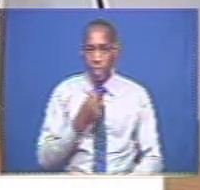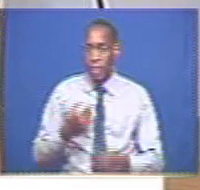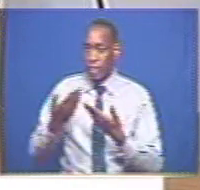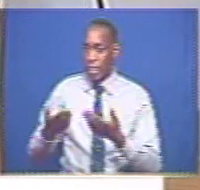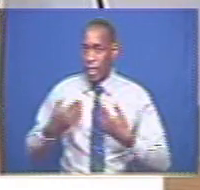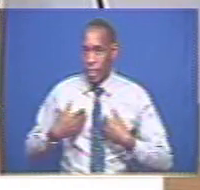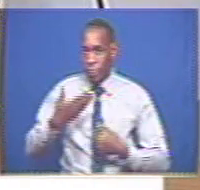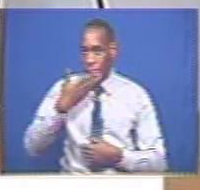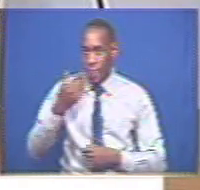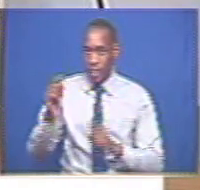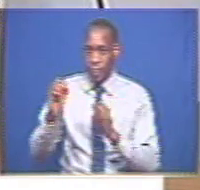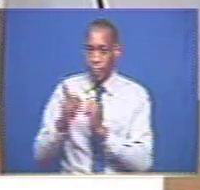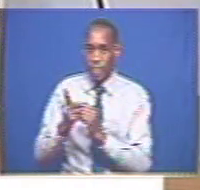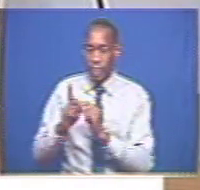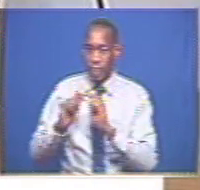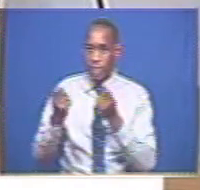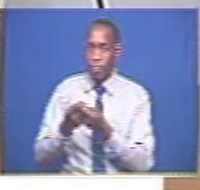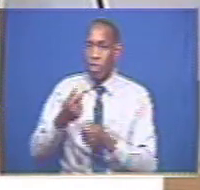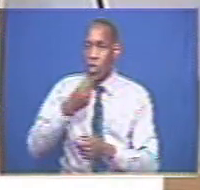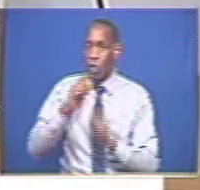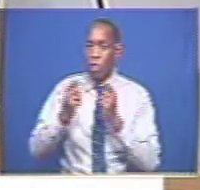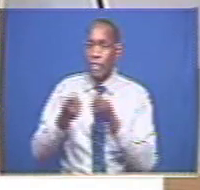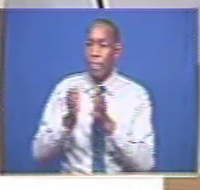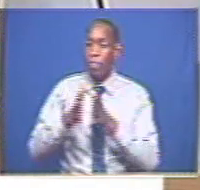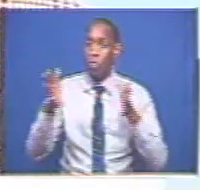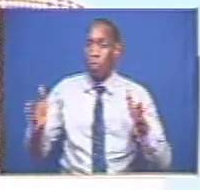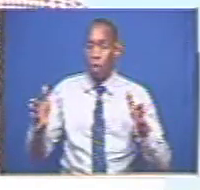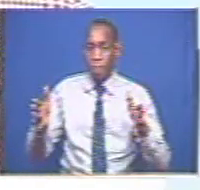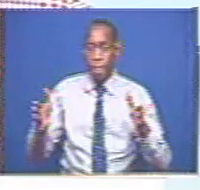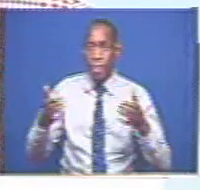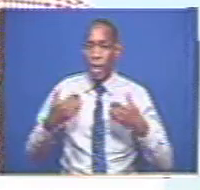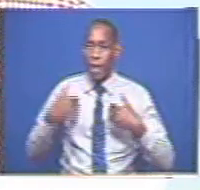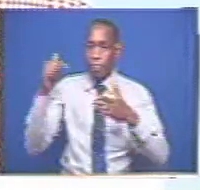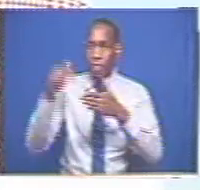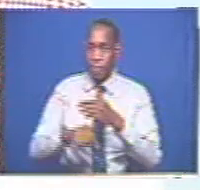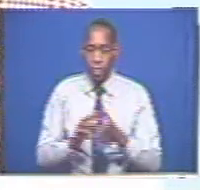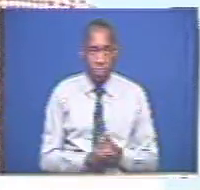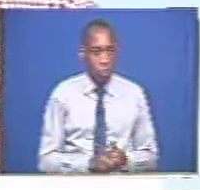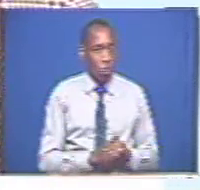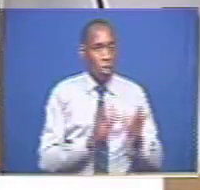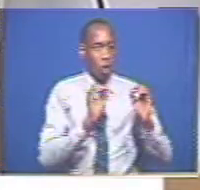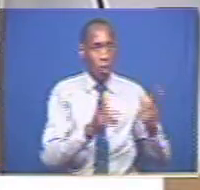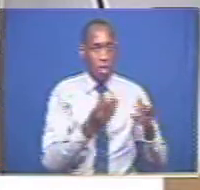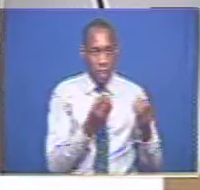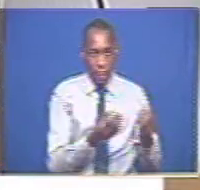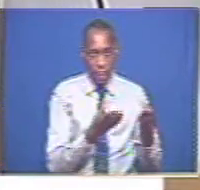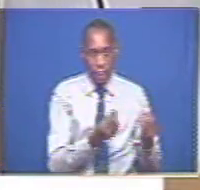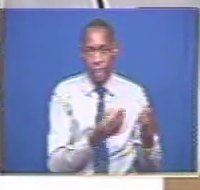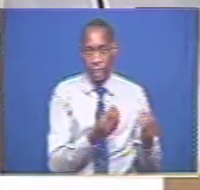first 11 because you know Gourmet have a very big squad and they have depth in okay, the team. Okay, fine. It's very simple. I'll take it through very